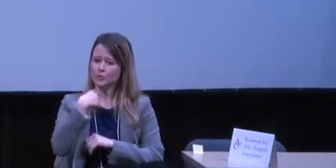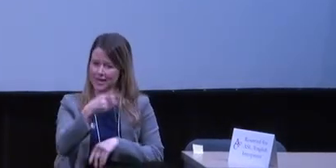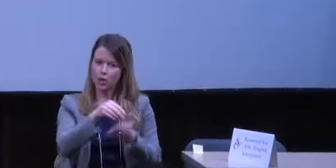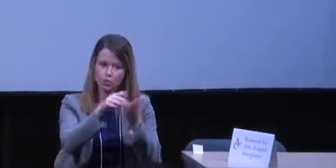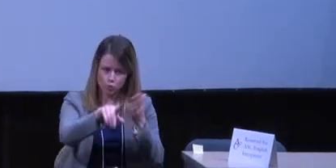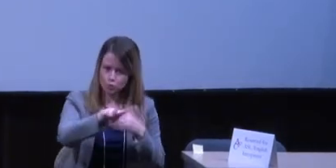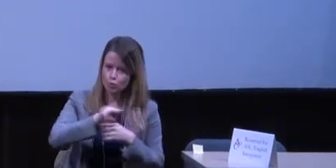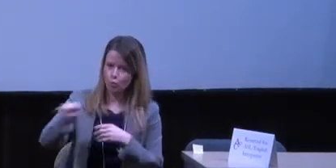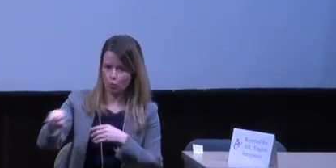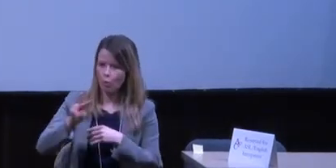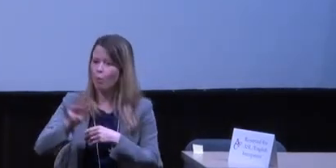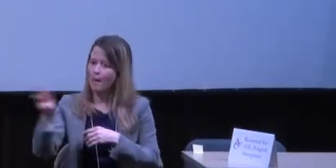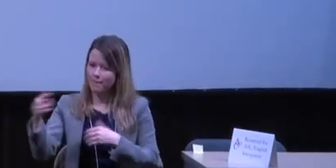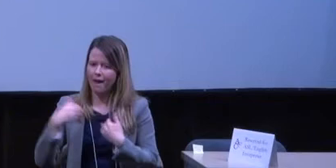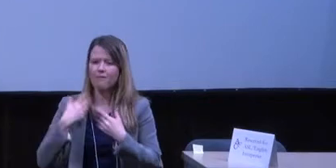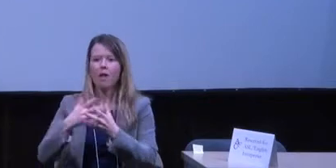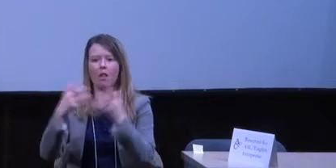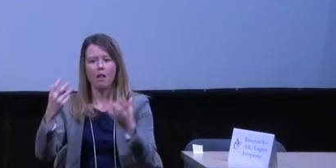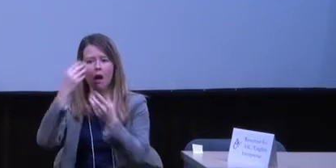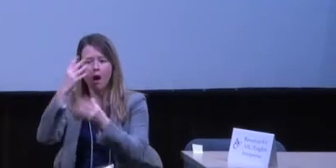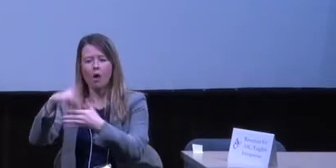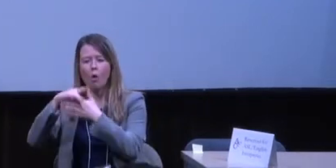that has a lot of different content on it.